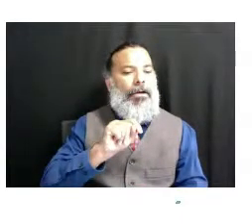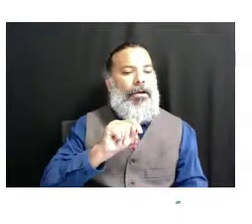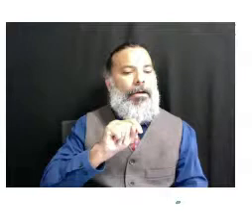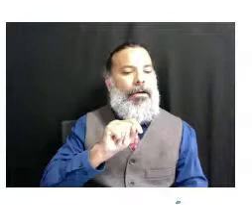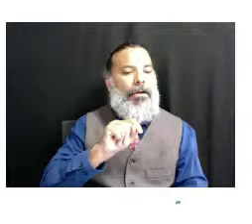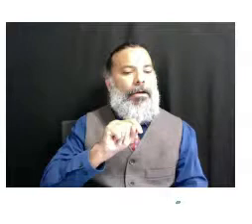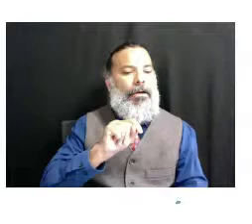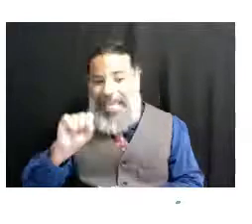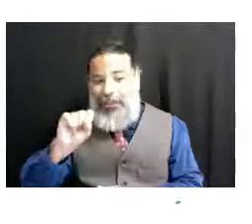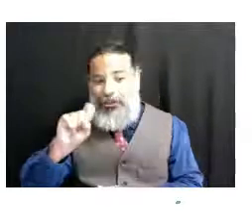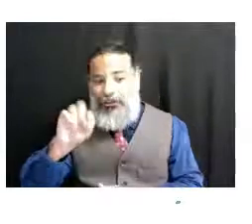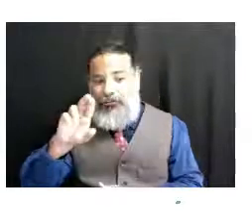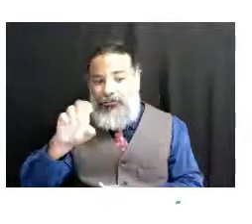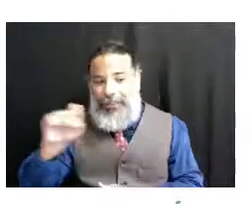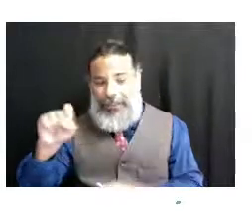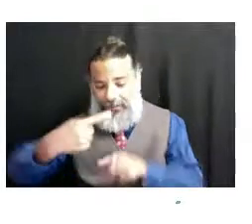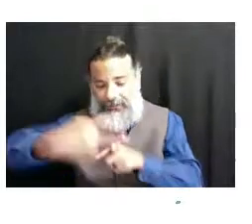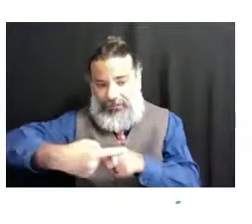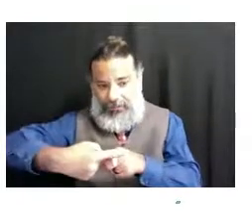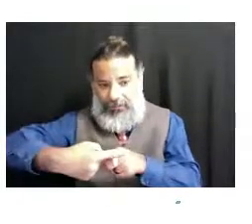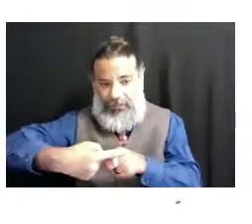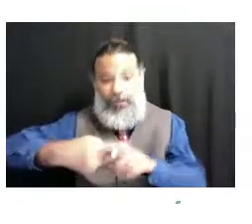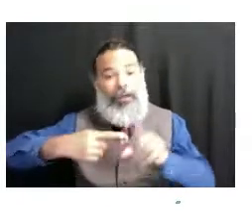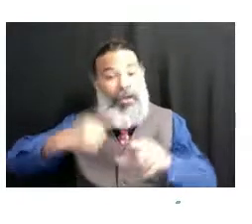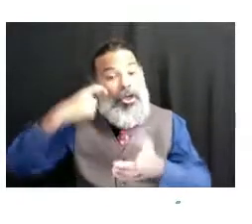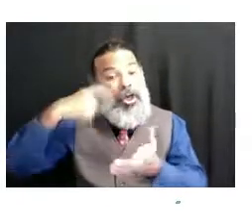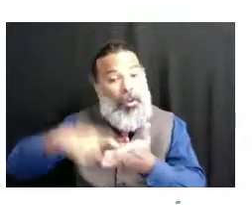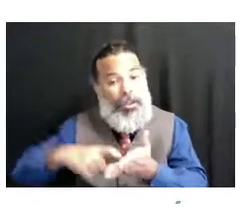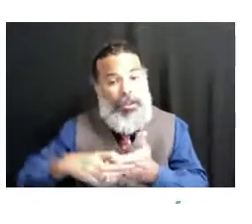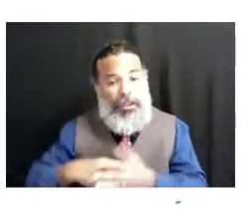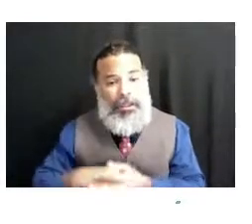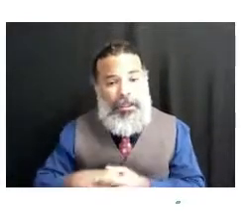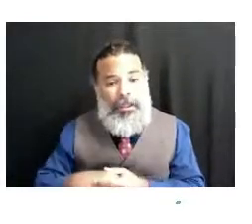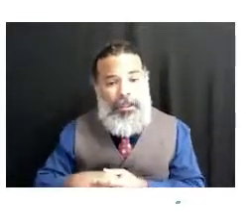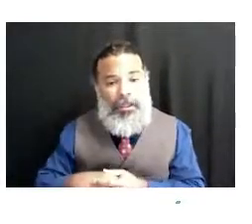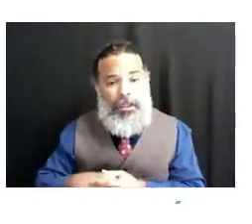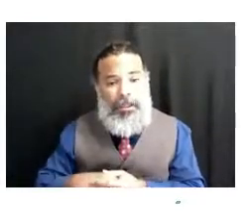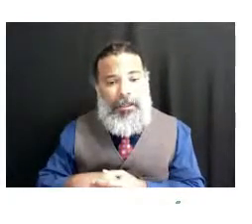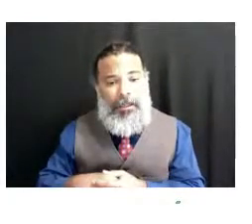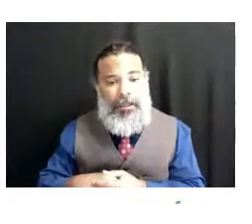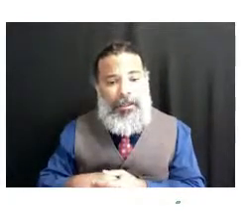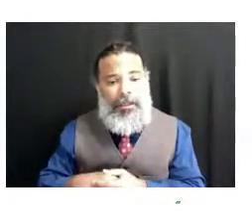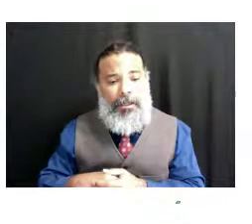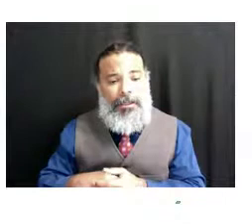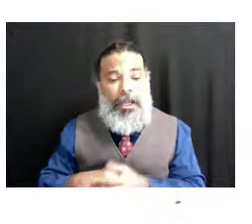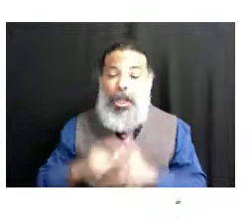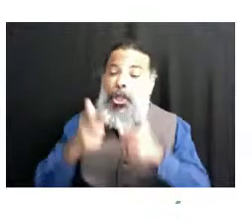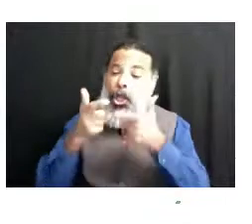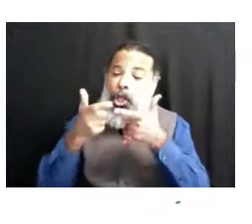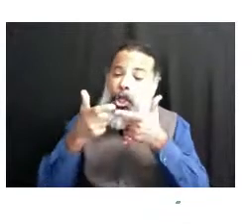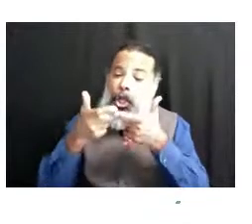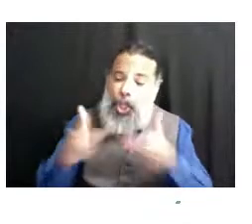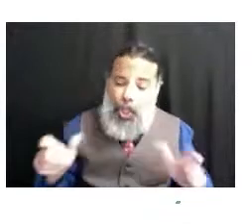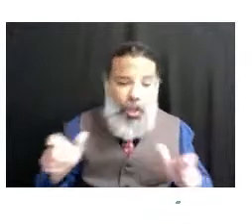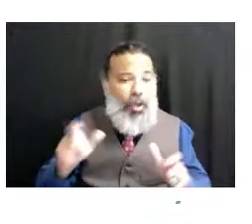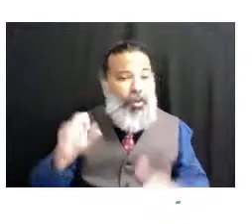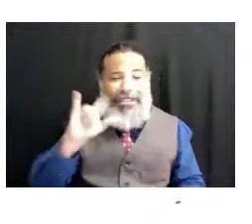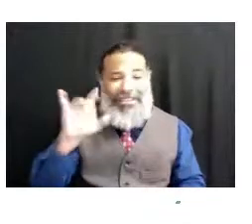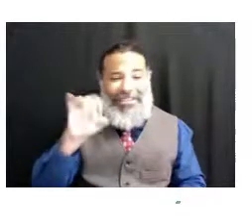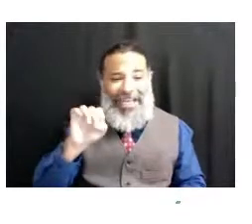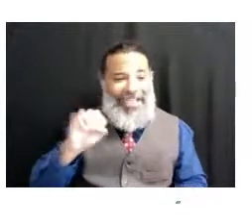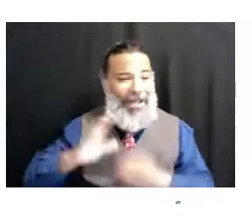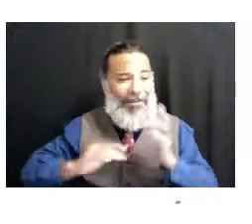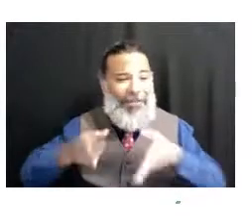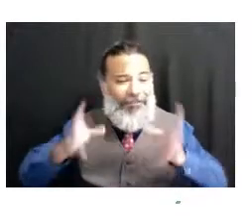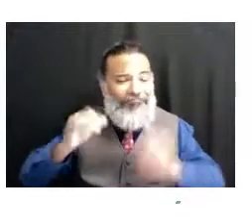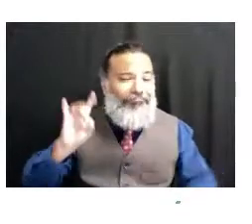Street. Do notice that the huge size of this building,